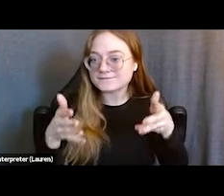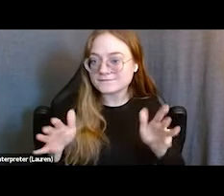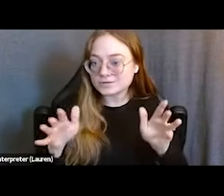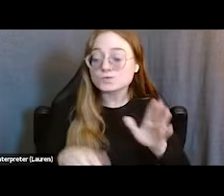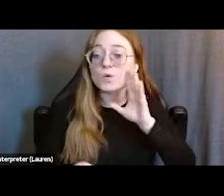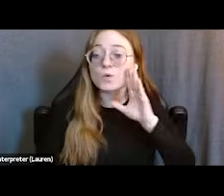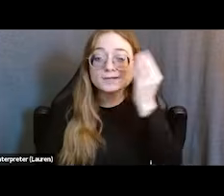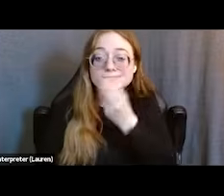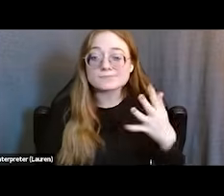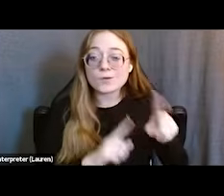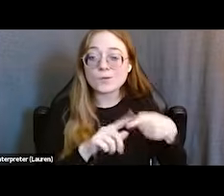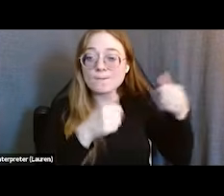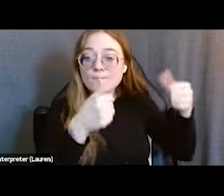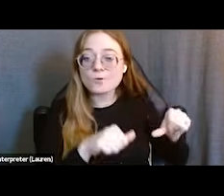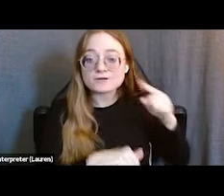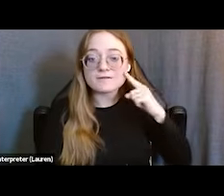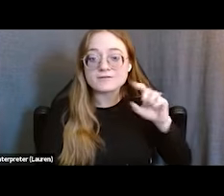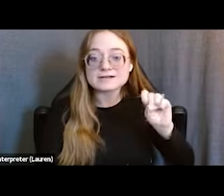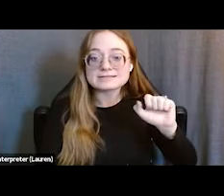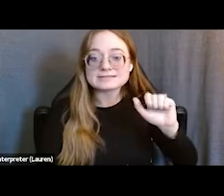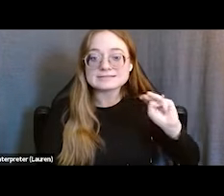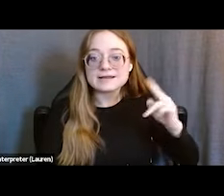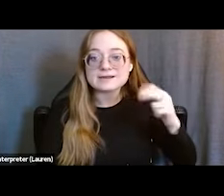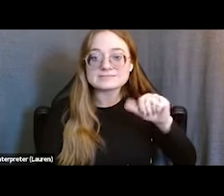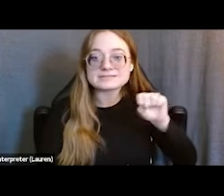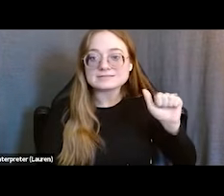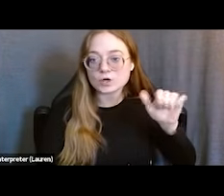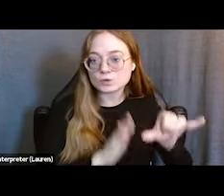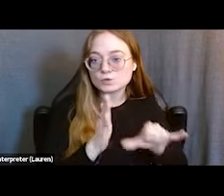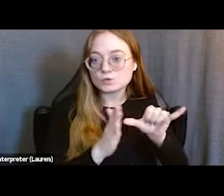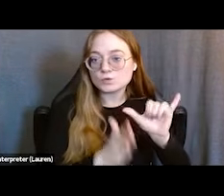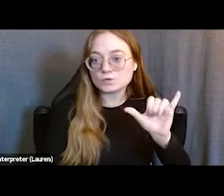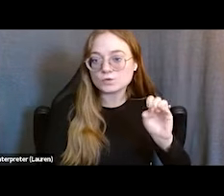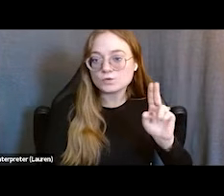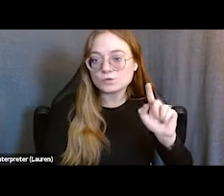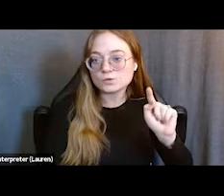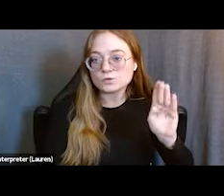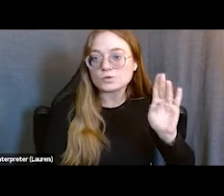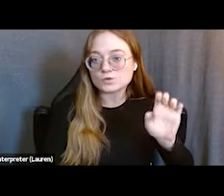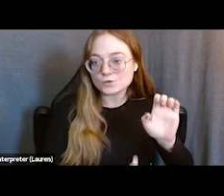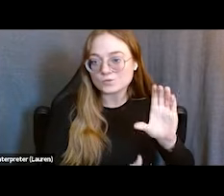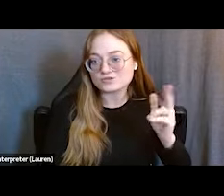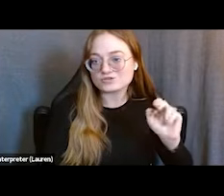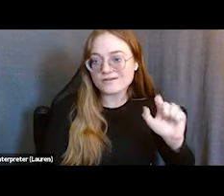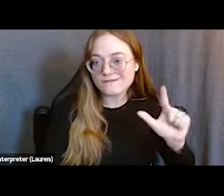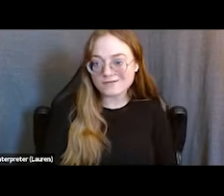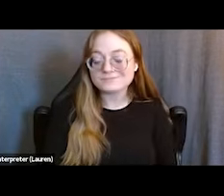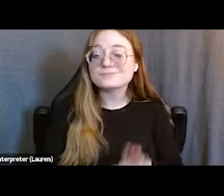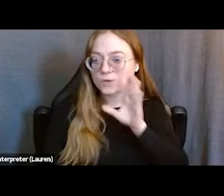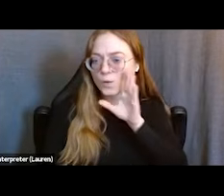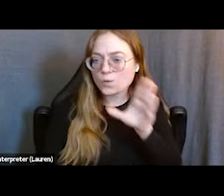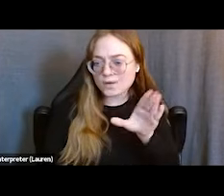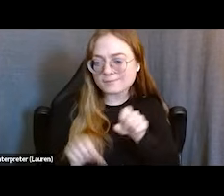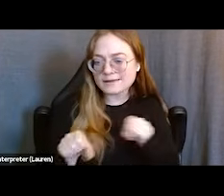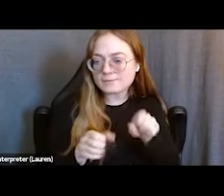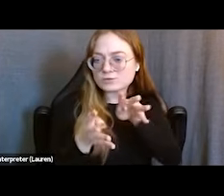posted to SAMHSA's YouTube channel. A certificate of attendance will be available for download at the end of each panel. Please